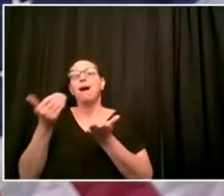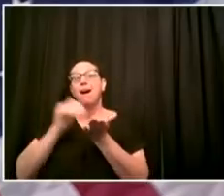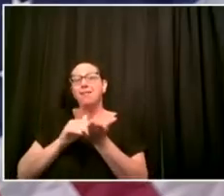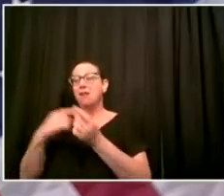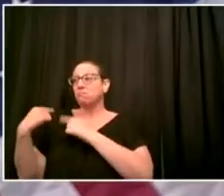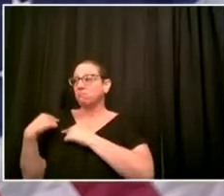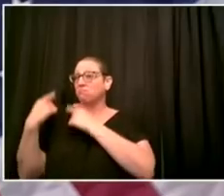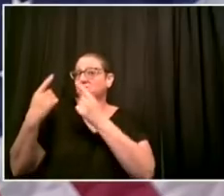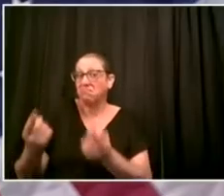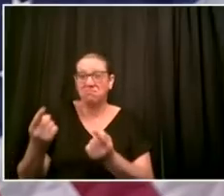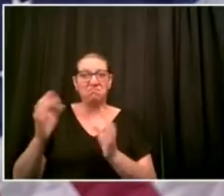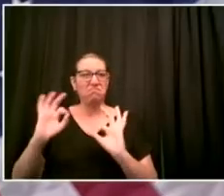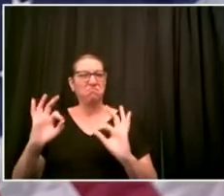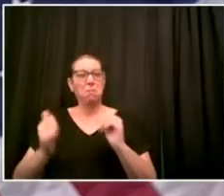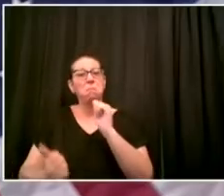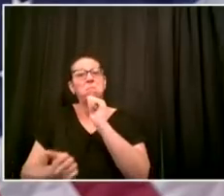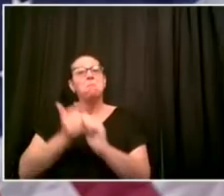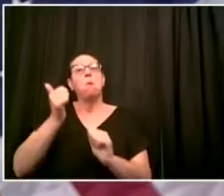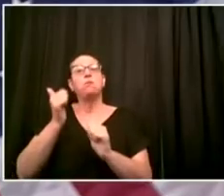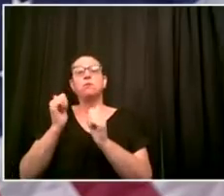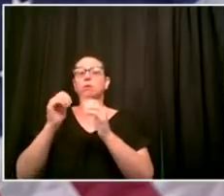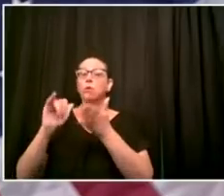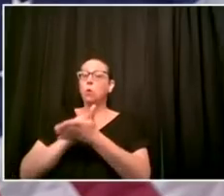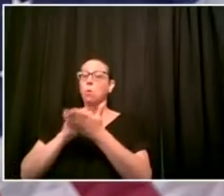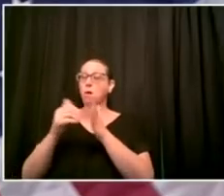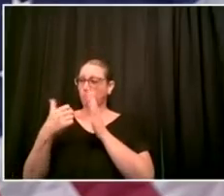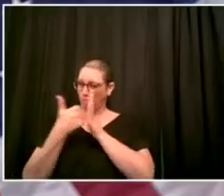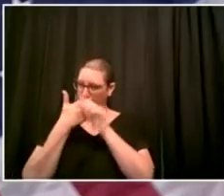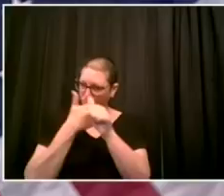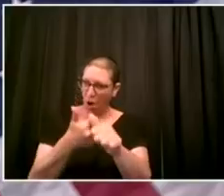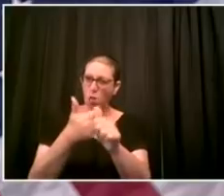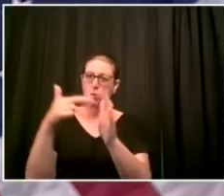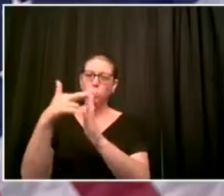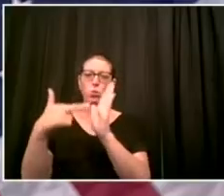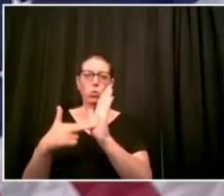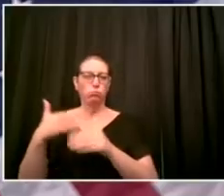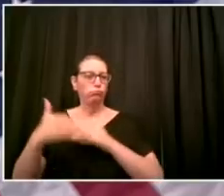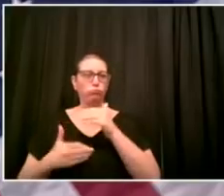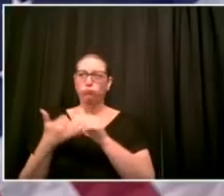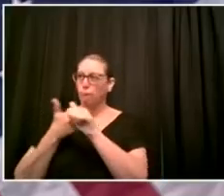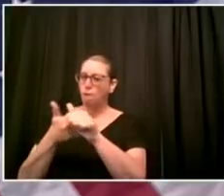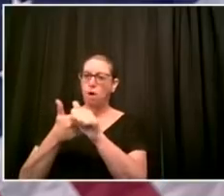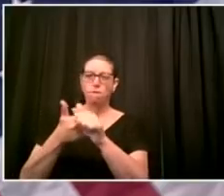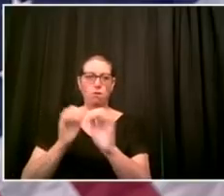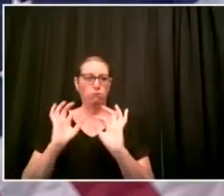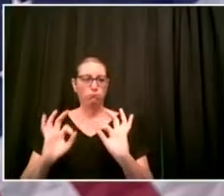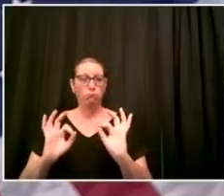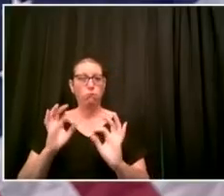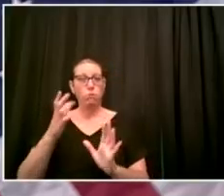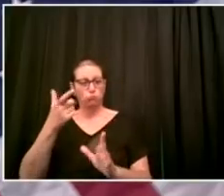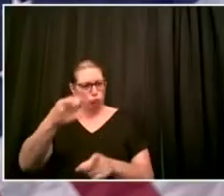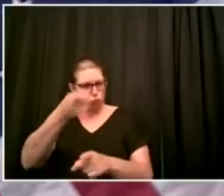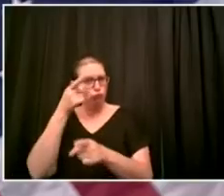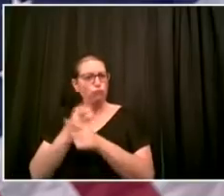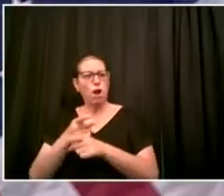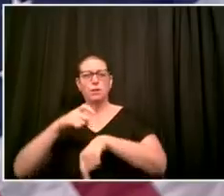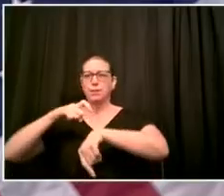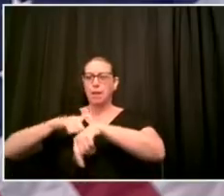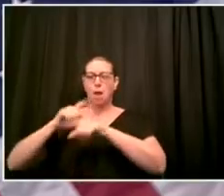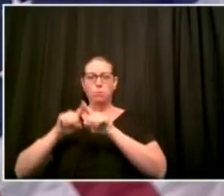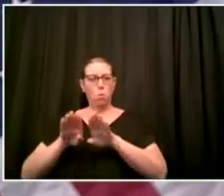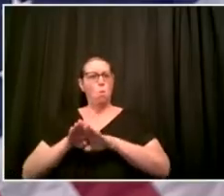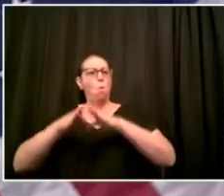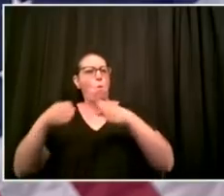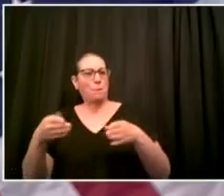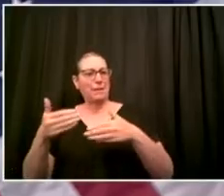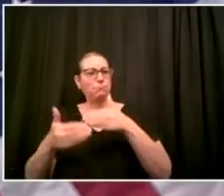going to be safe. And I think you're going to see, Al, some people who could come back and restart their business who are going to hesitate until they see others